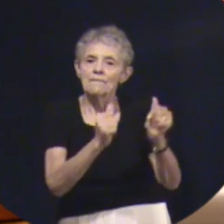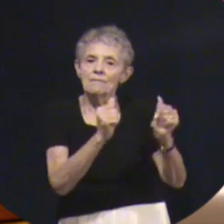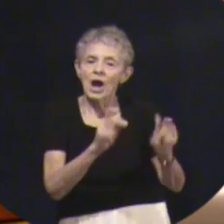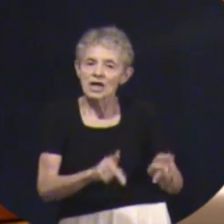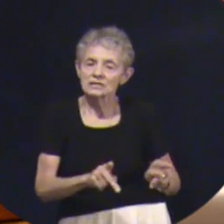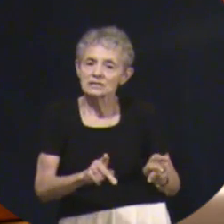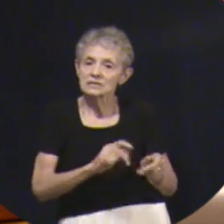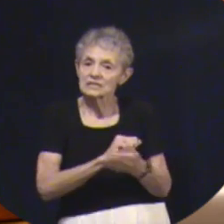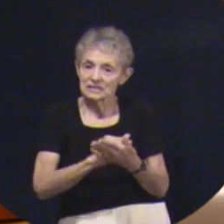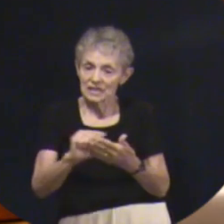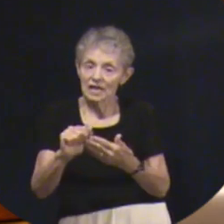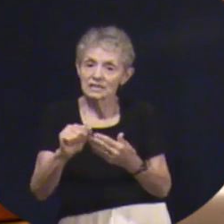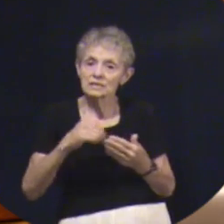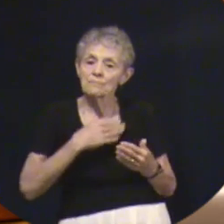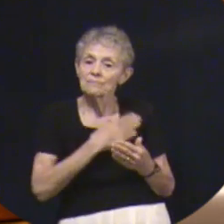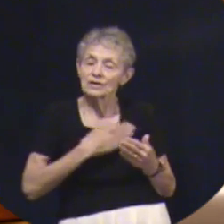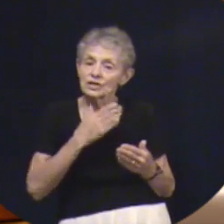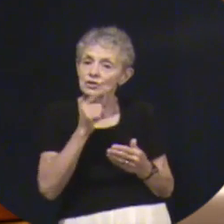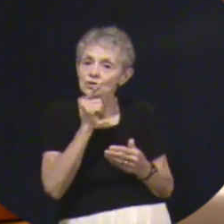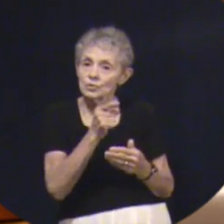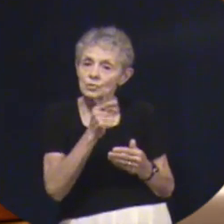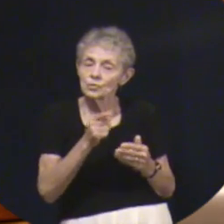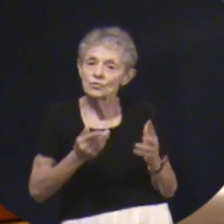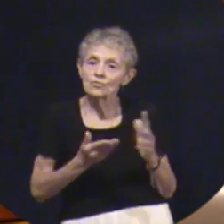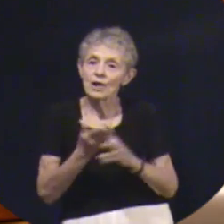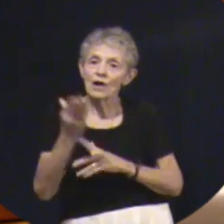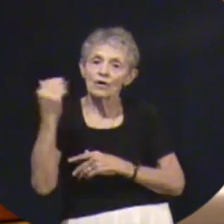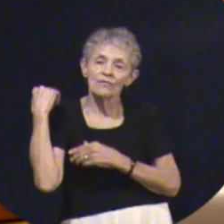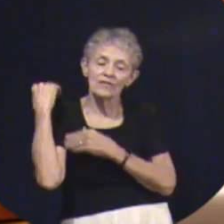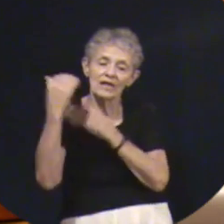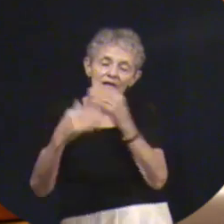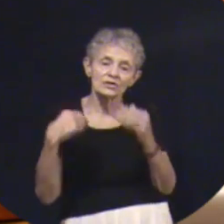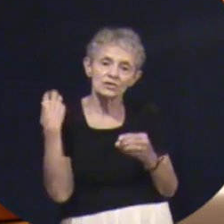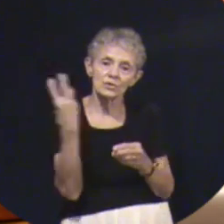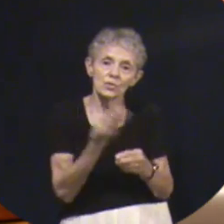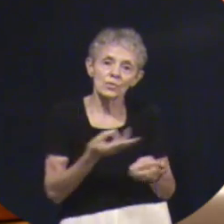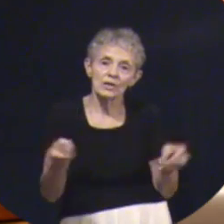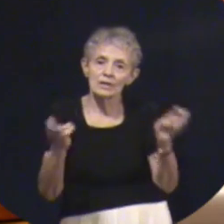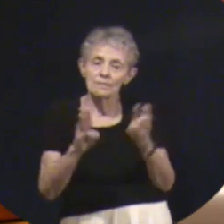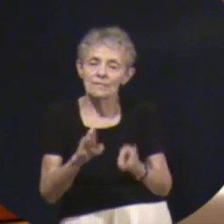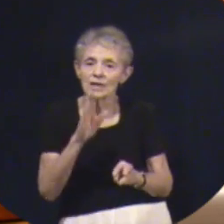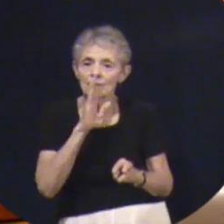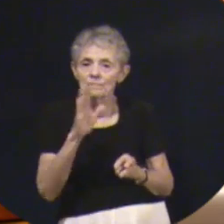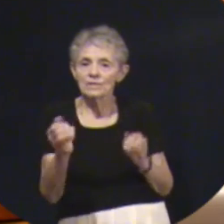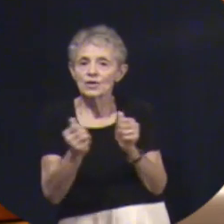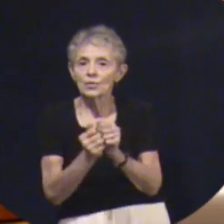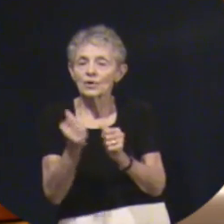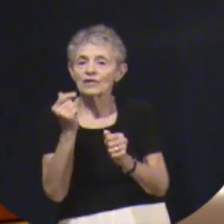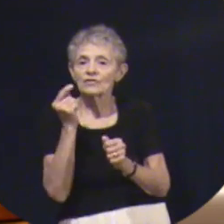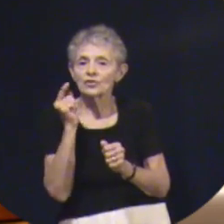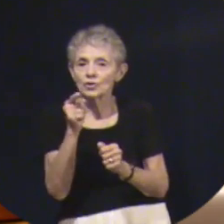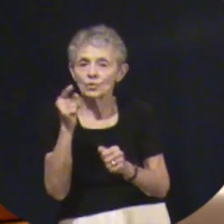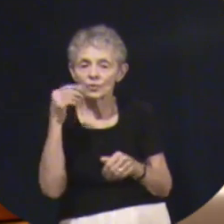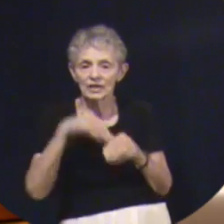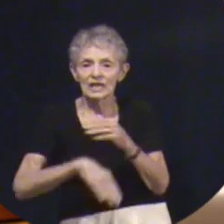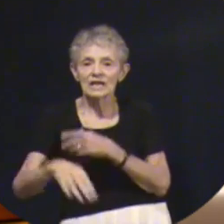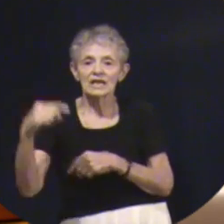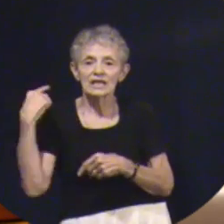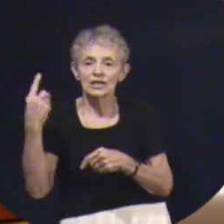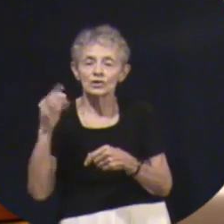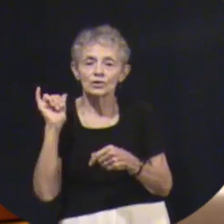have pleased you throughout the ages, we may merit to be co-heirs to eternal life, and may praise and glorify